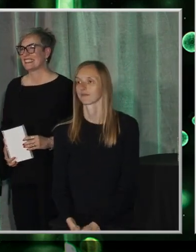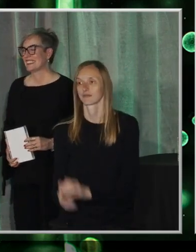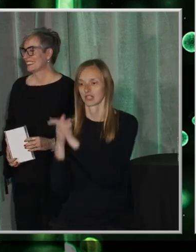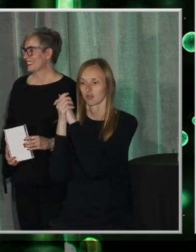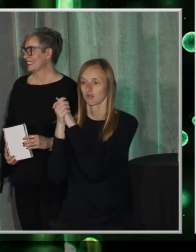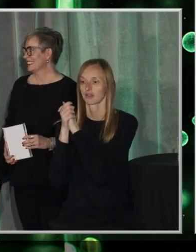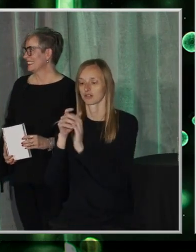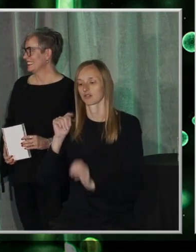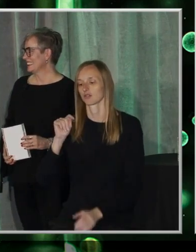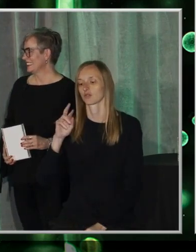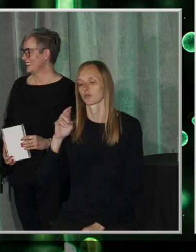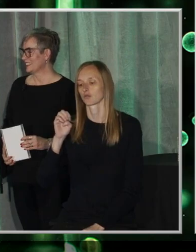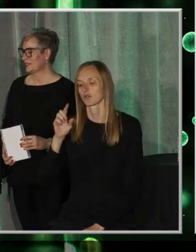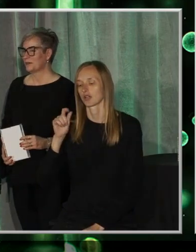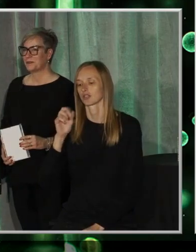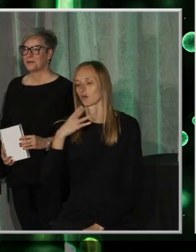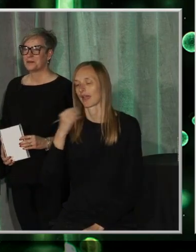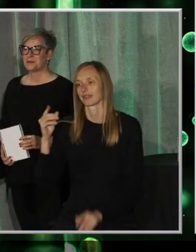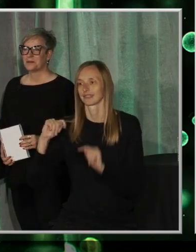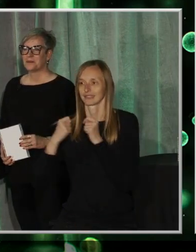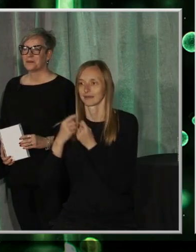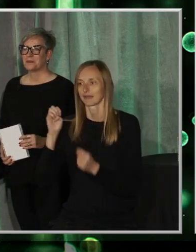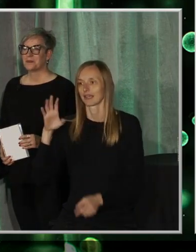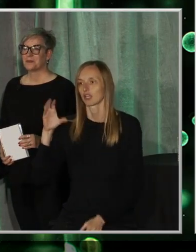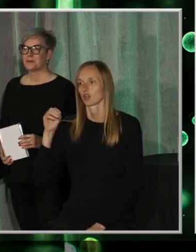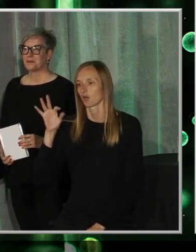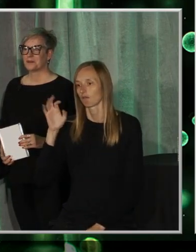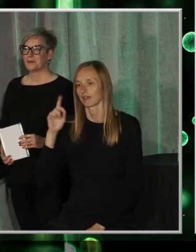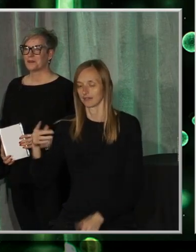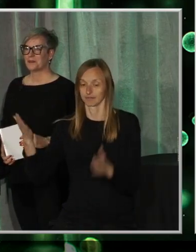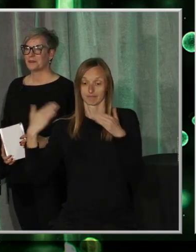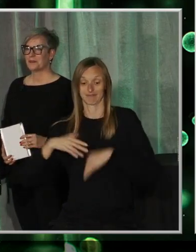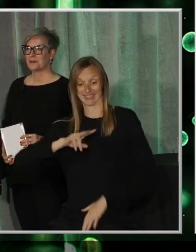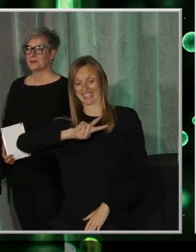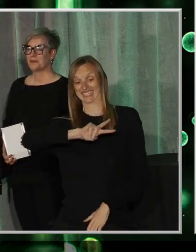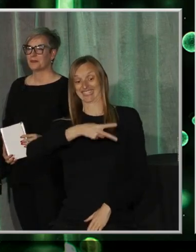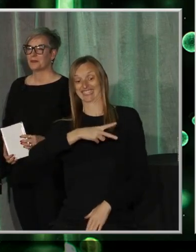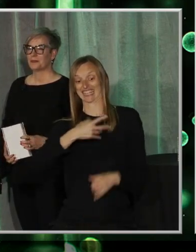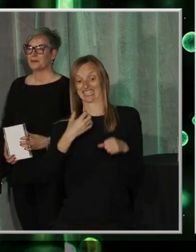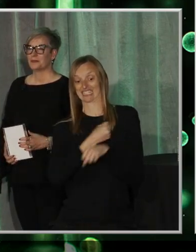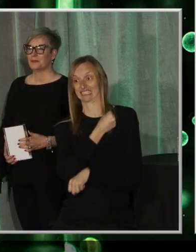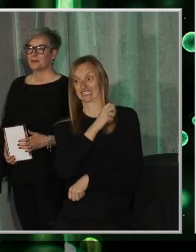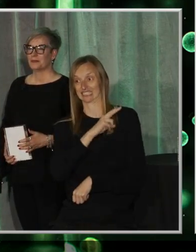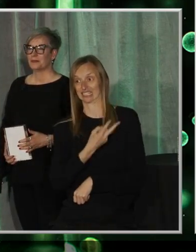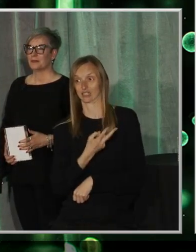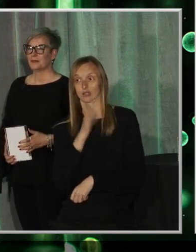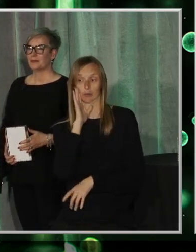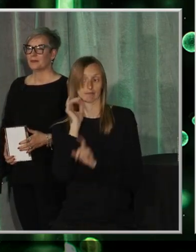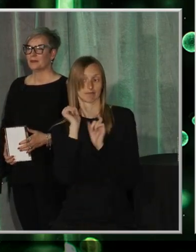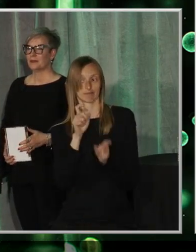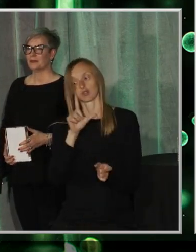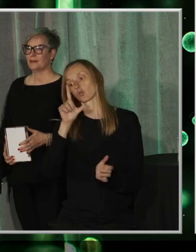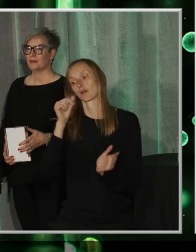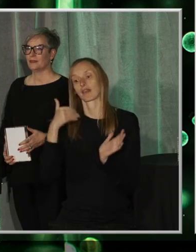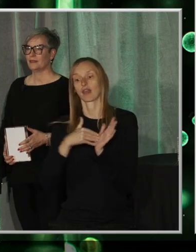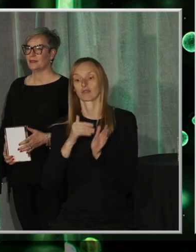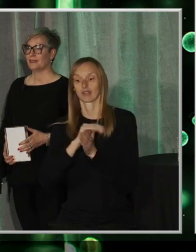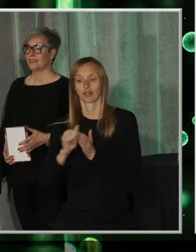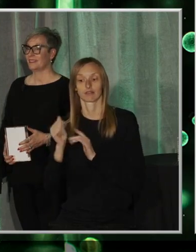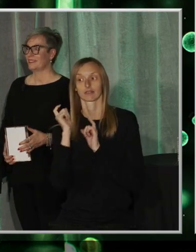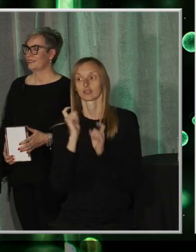Congratulations, Trezor and EcoFeed. Now the judge's choice for second place and the winner of